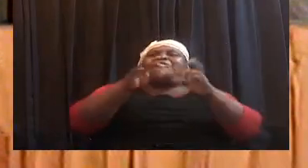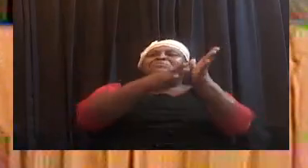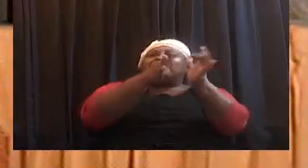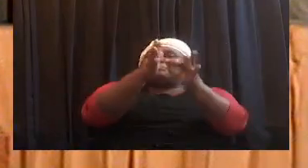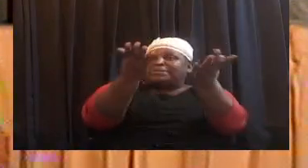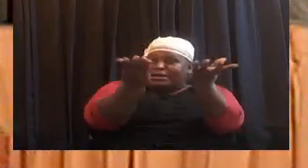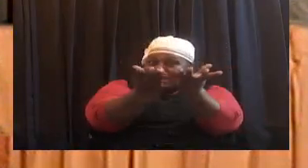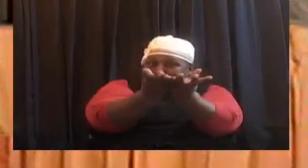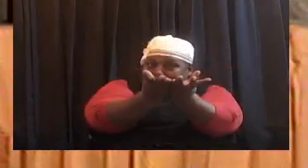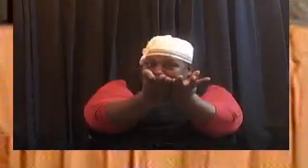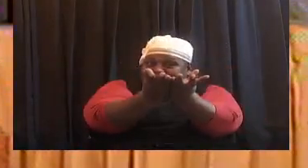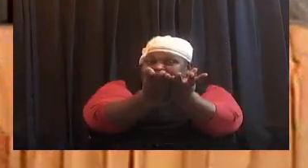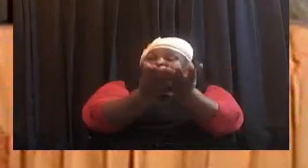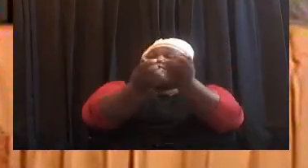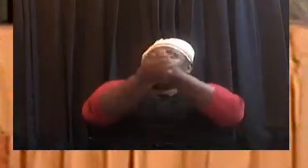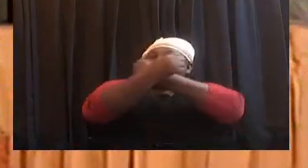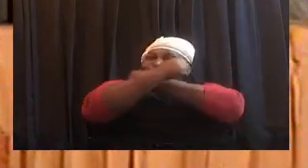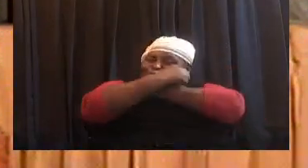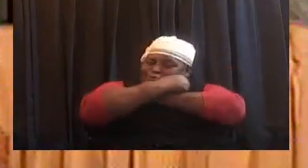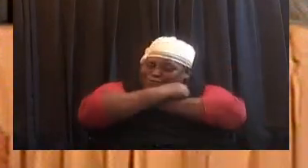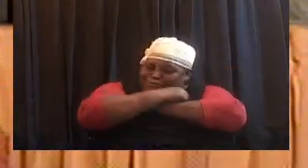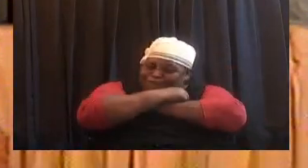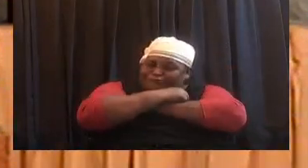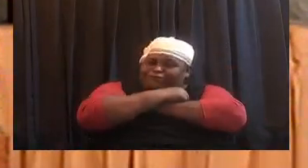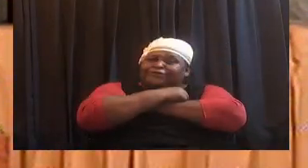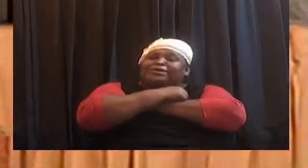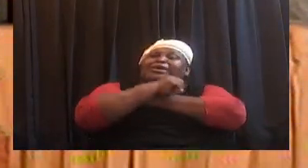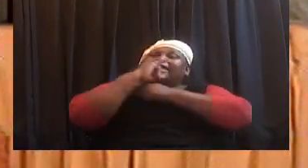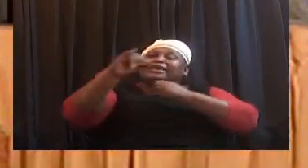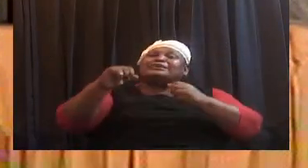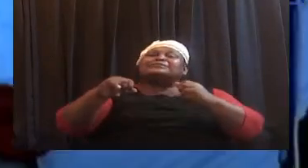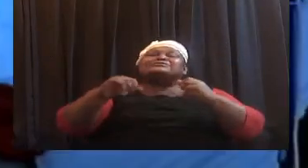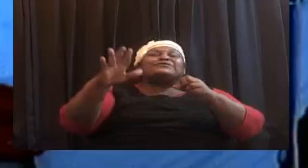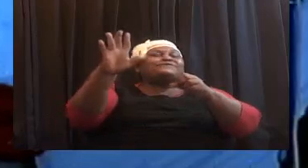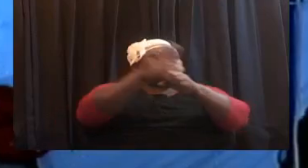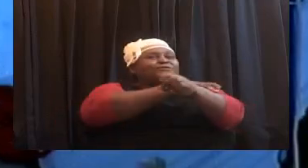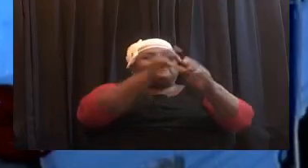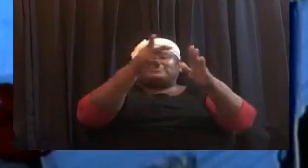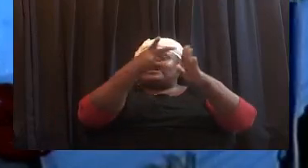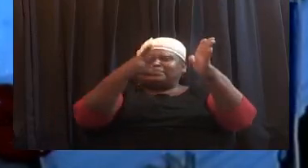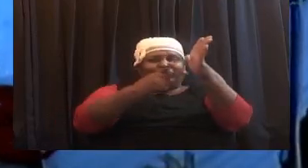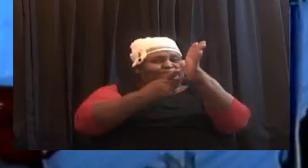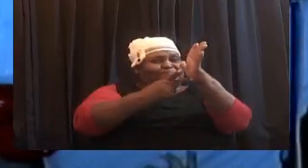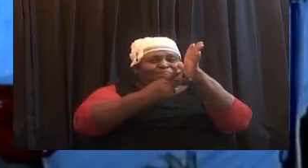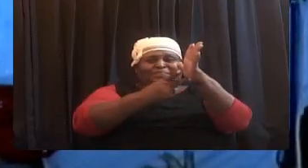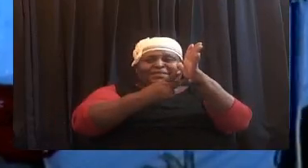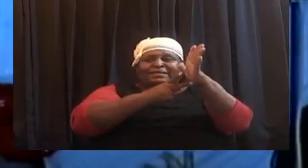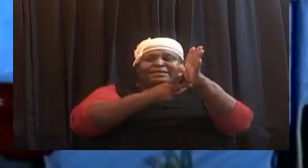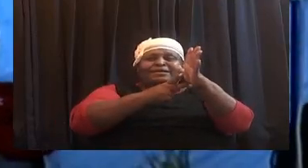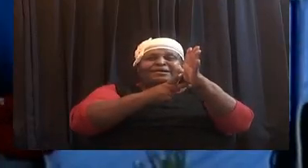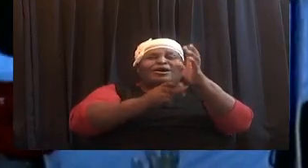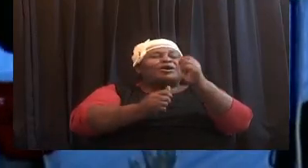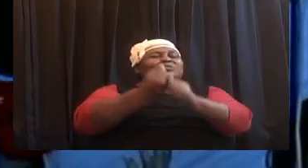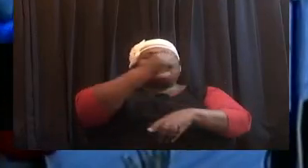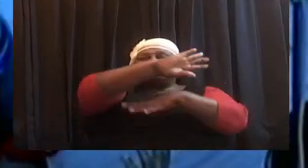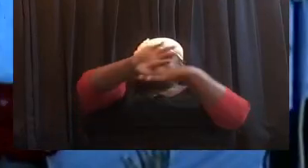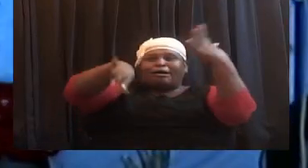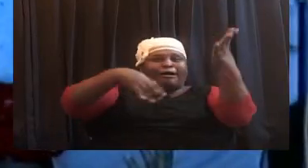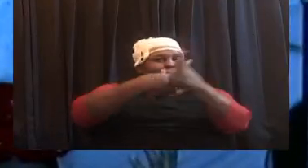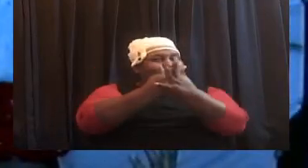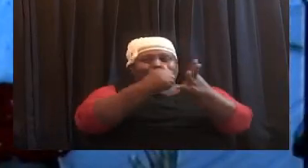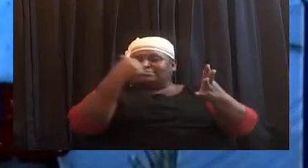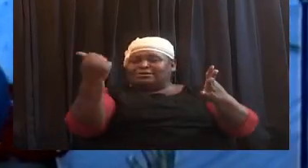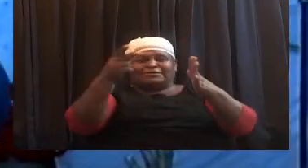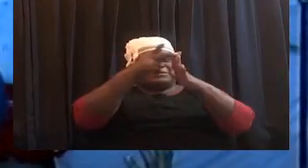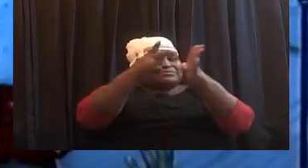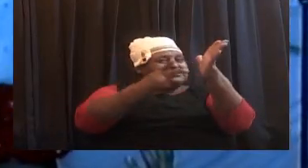Amen. Love is the overarching principles upon which all other